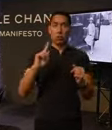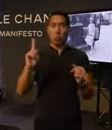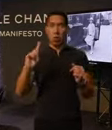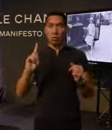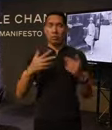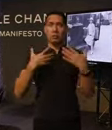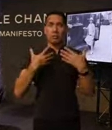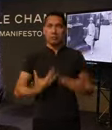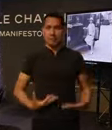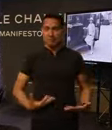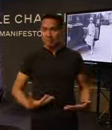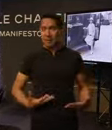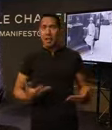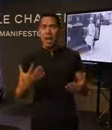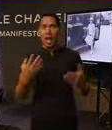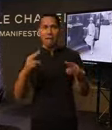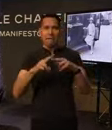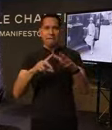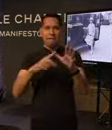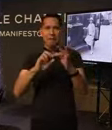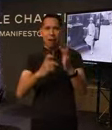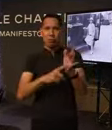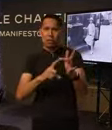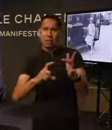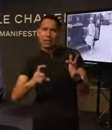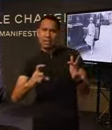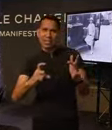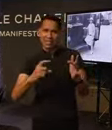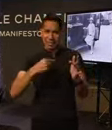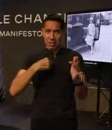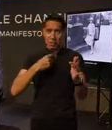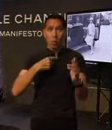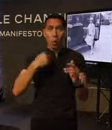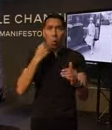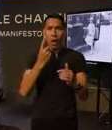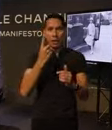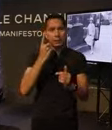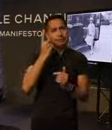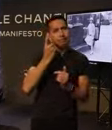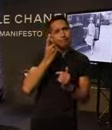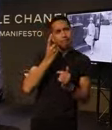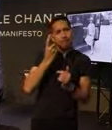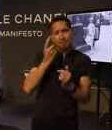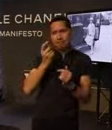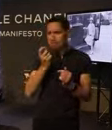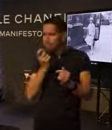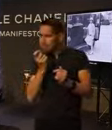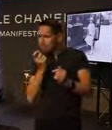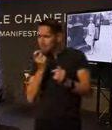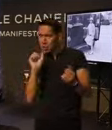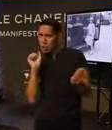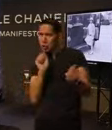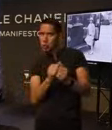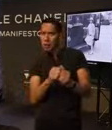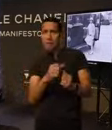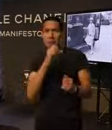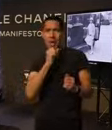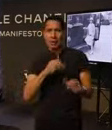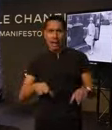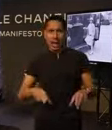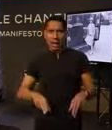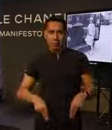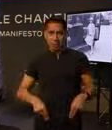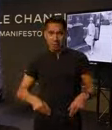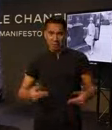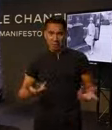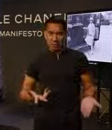using fabrics that were usually considered only suitable for men's underwear. So it's quite